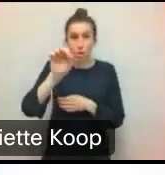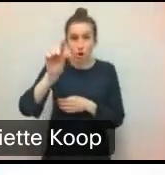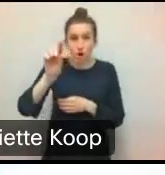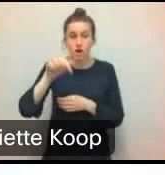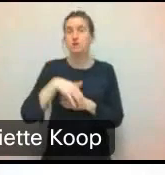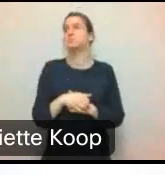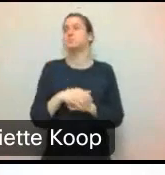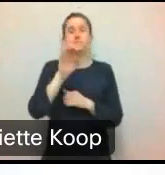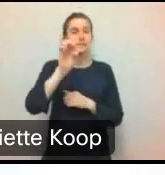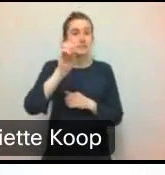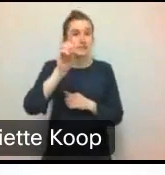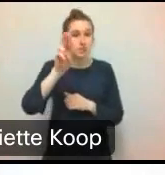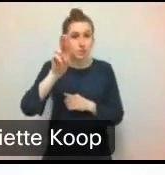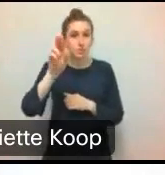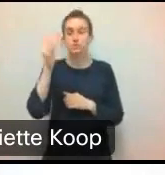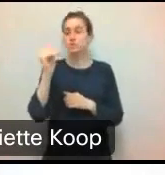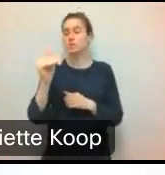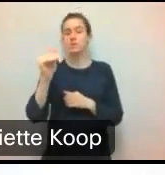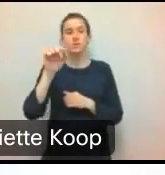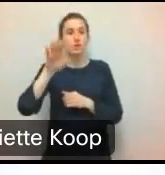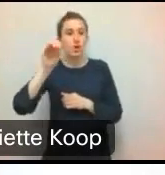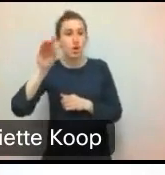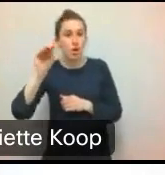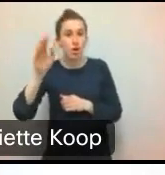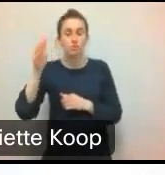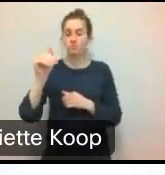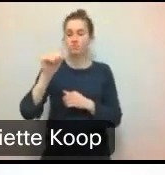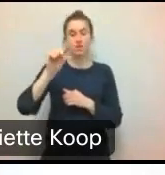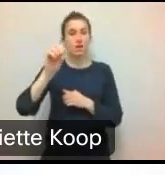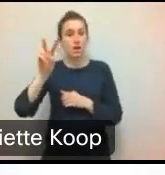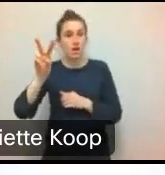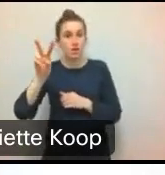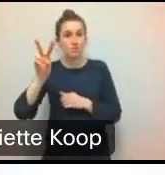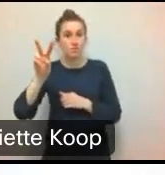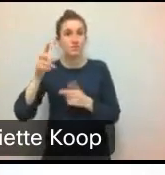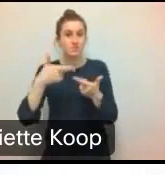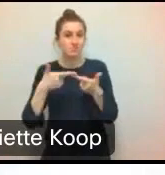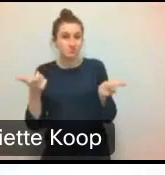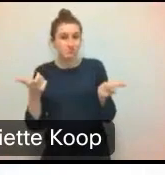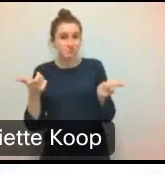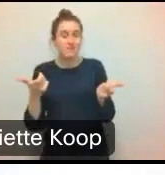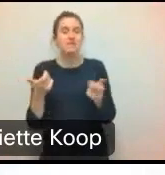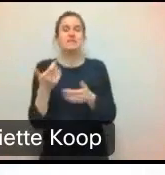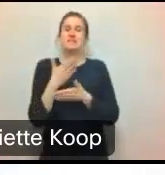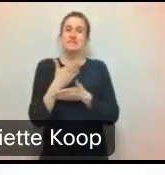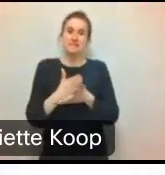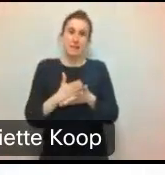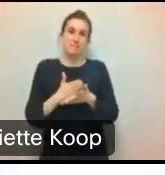Is it .com, .gov, etc.? And sometimes we put certain halos,